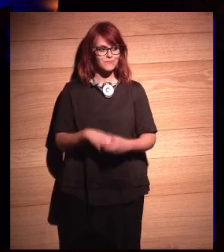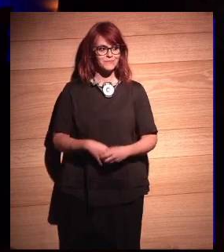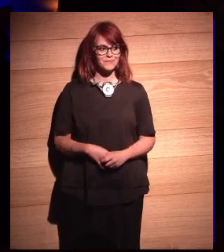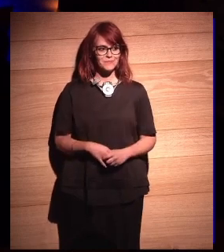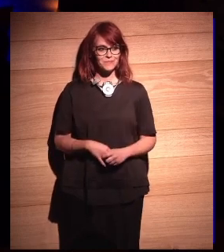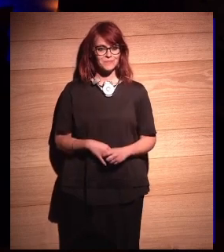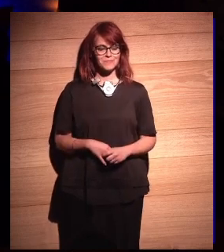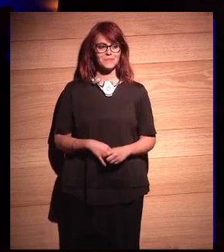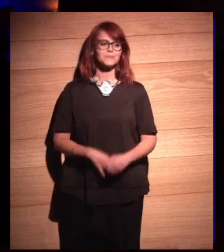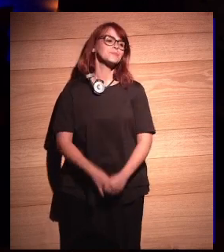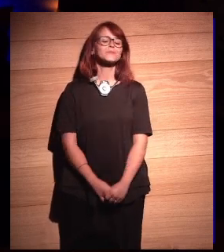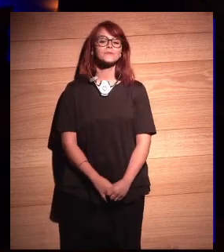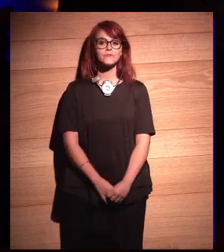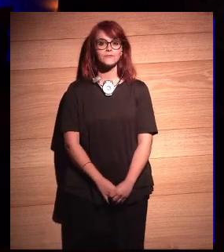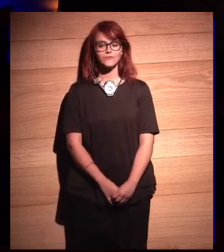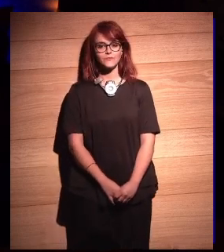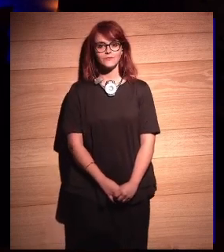Okay.